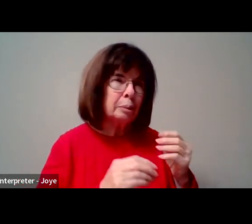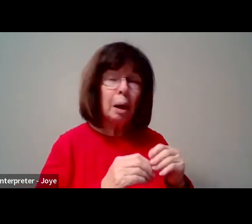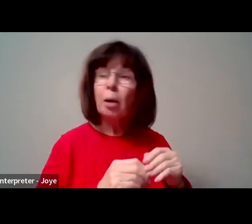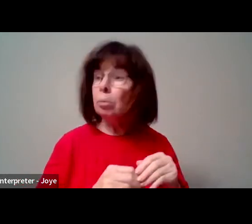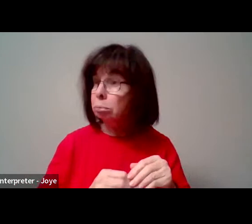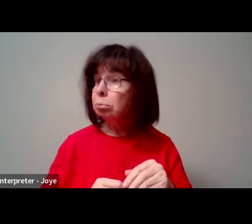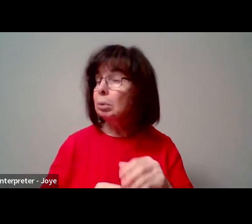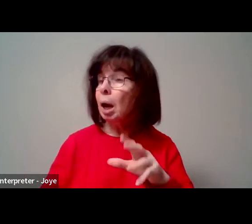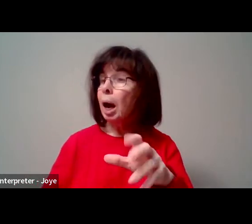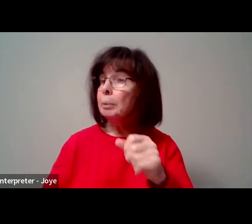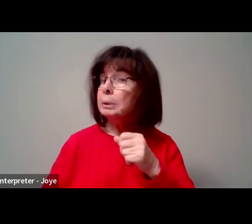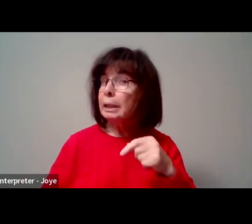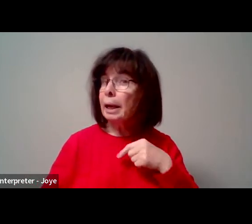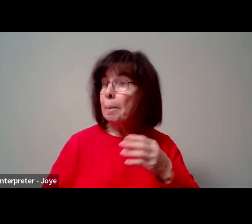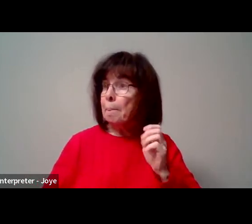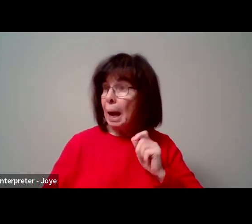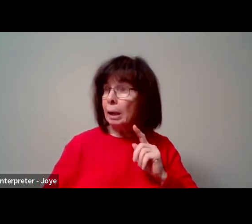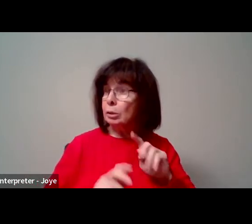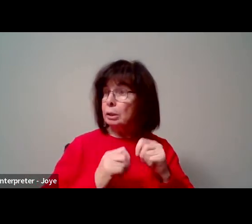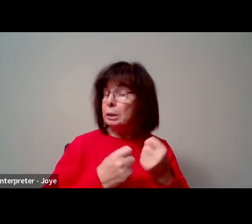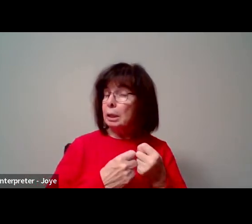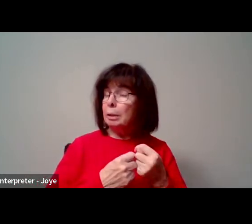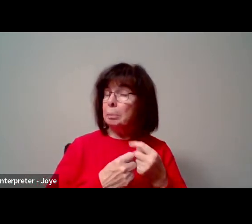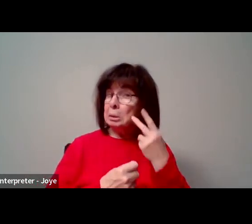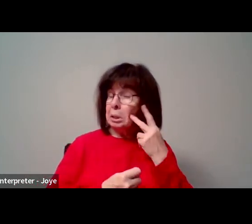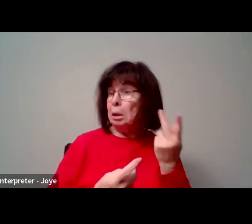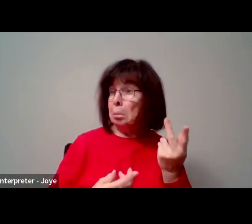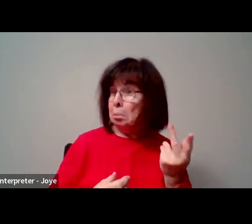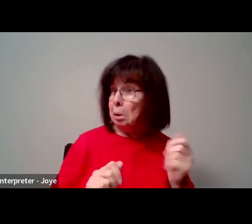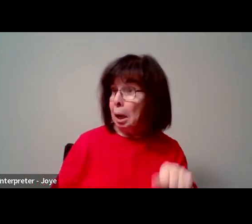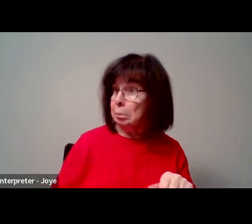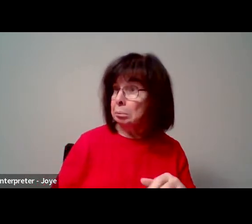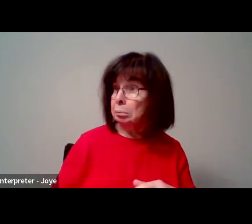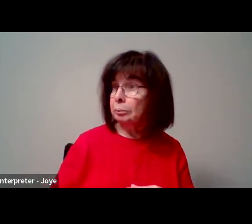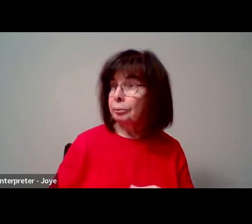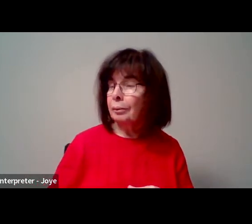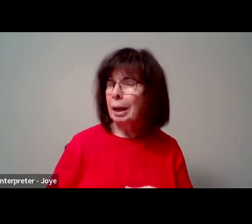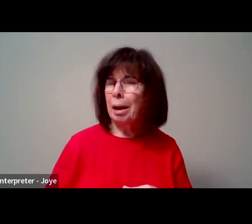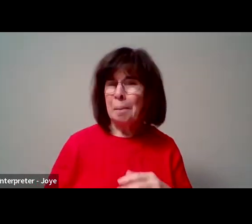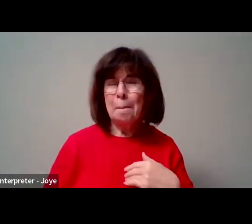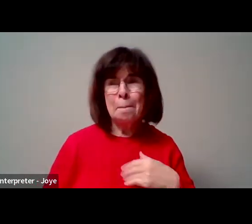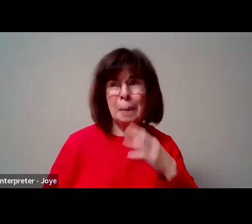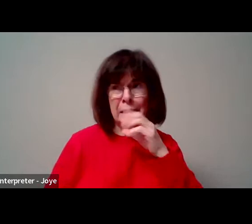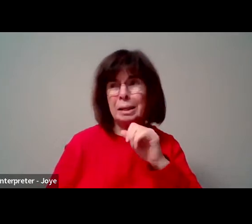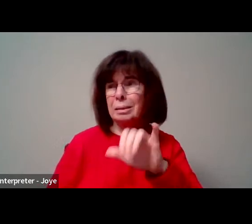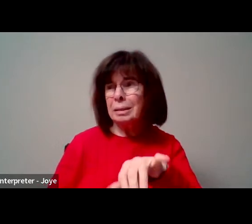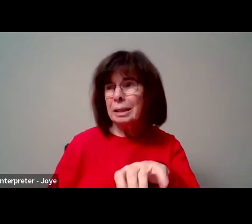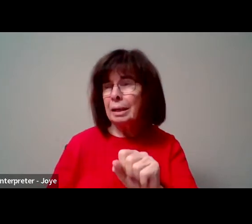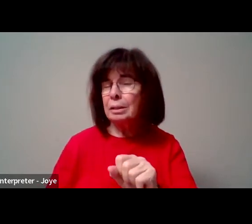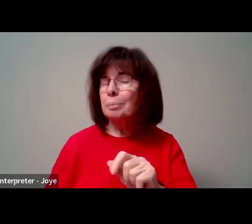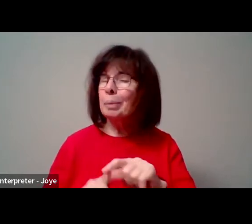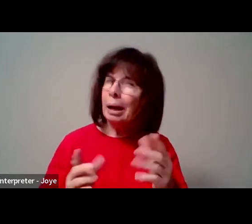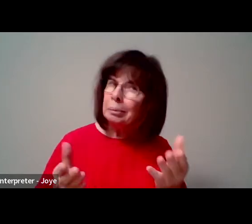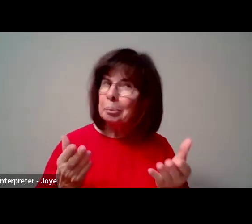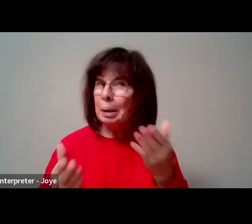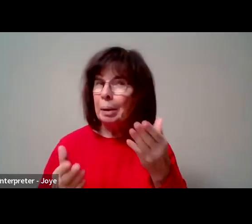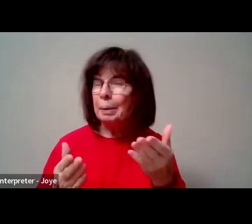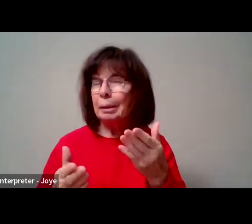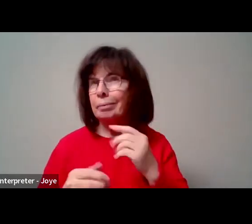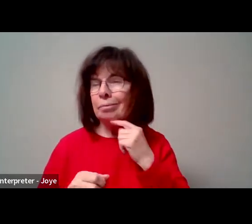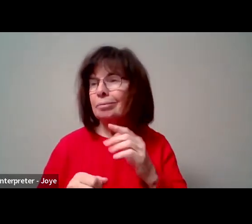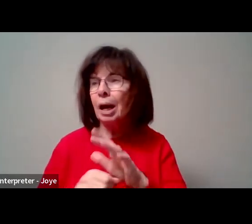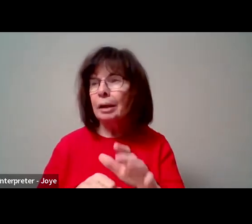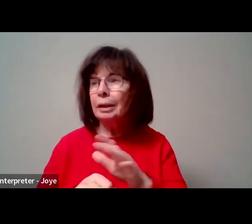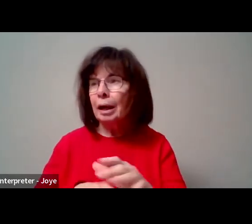to our EPI team and see. I would imagine yes, but it might be a space issue. I don't know. I don't want